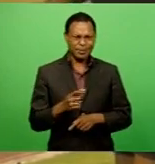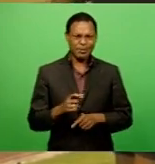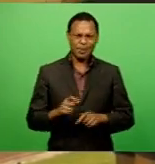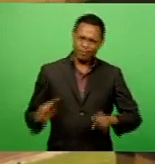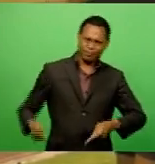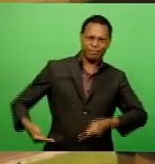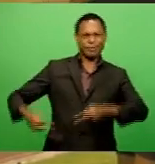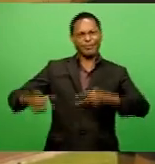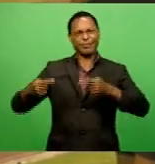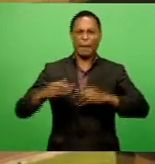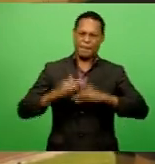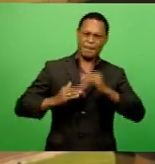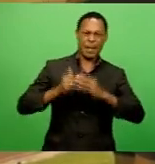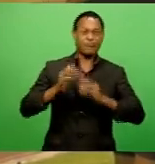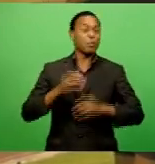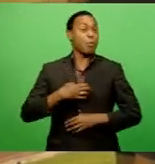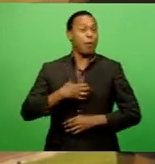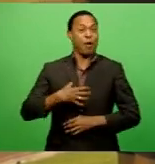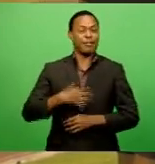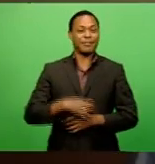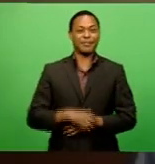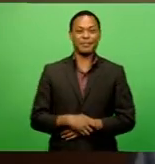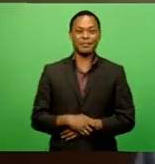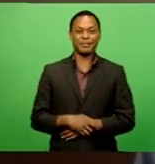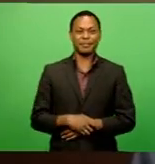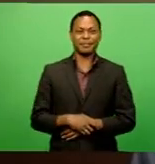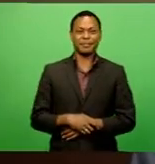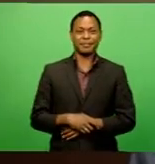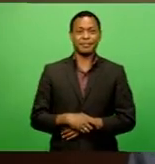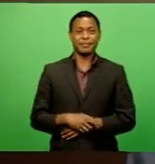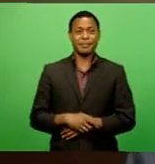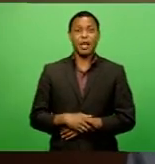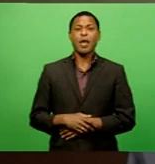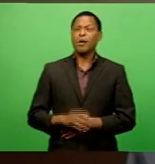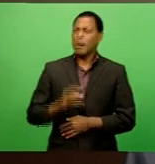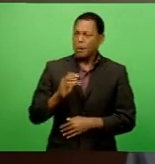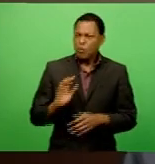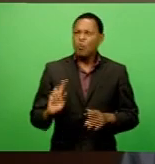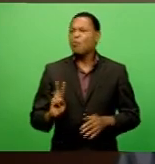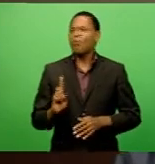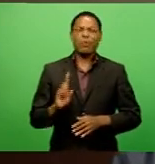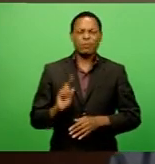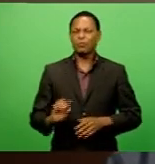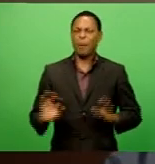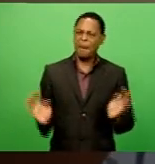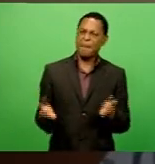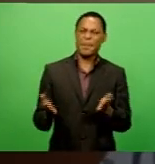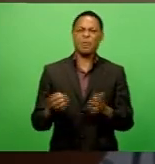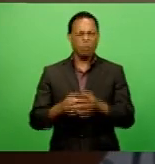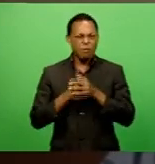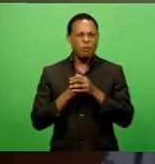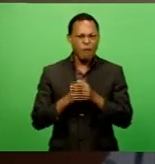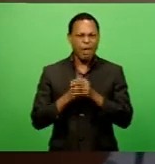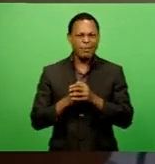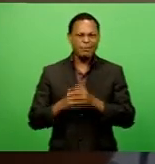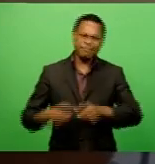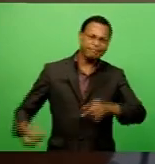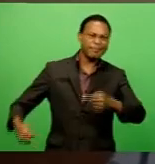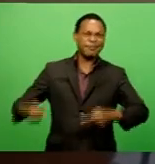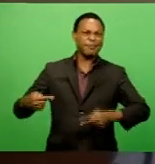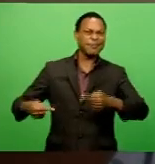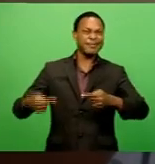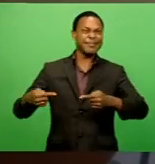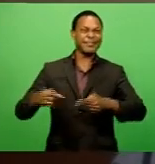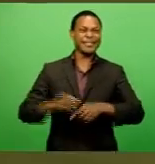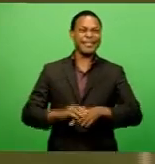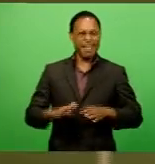build on this season. The match fitness is not there, that's why we are playing friendly match, but good to see we are taking shots now, good to